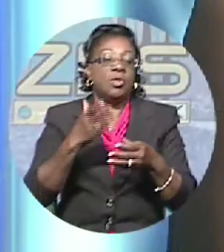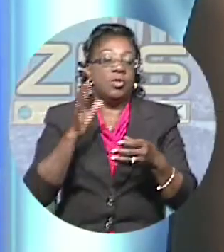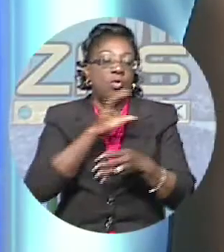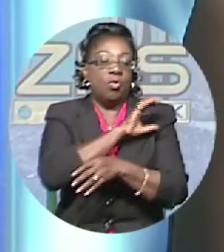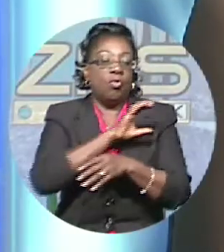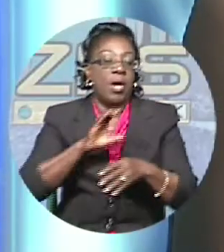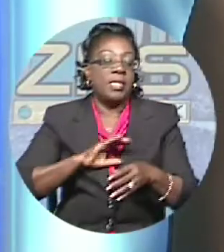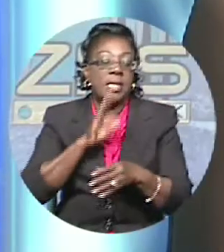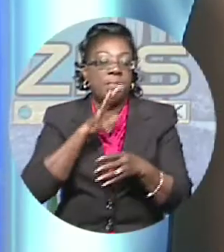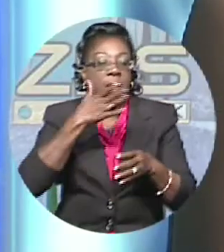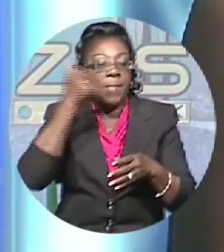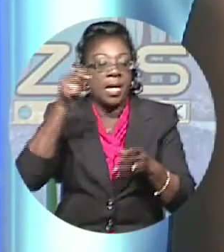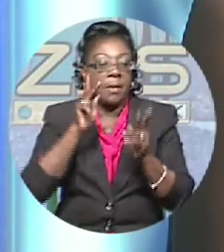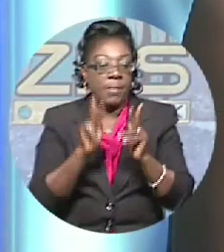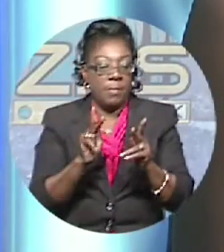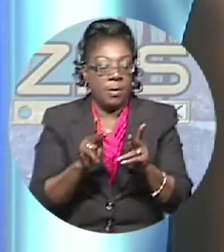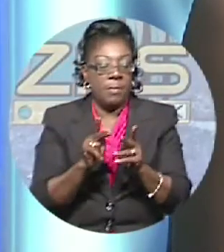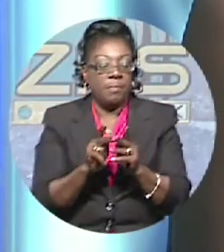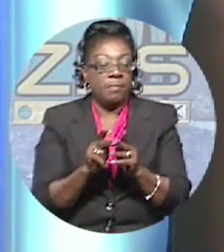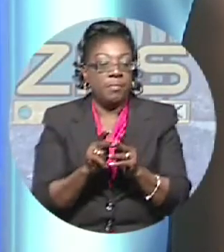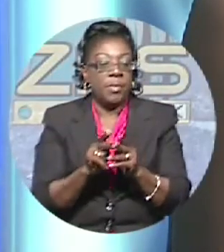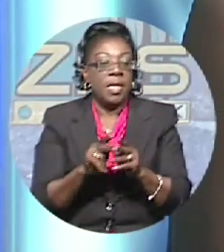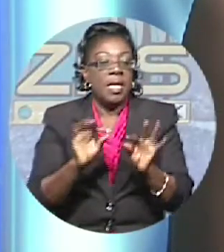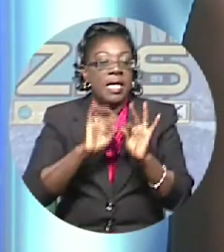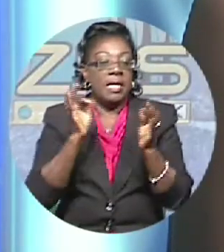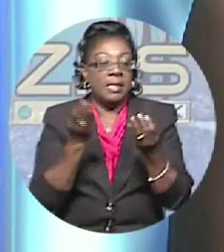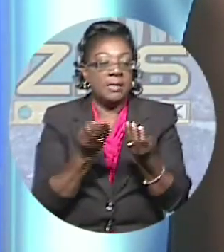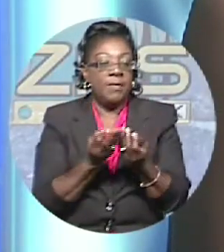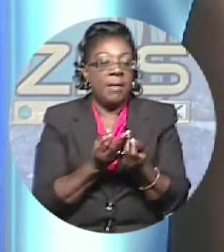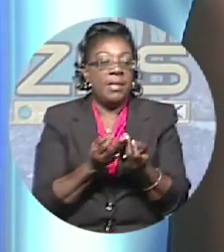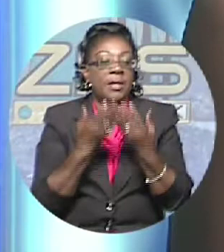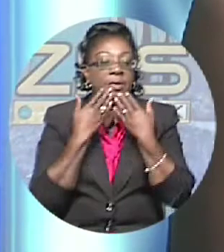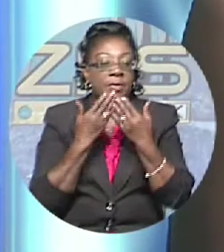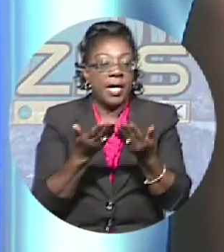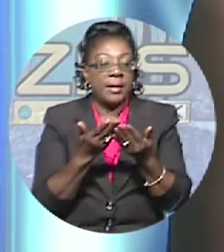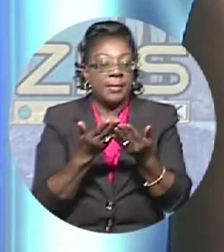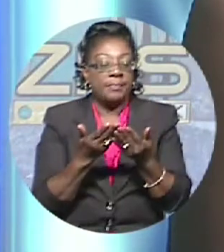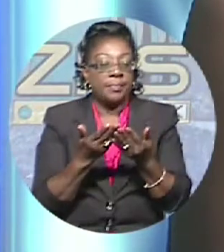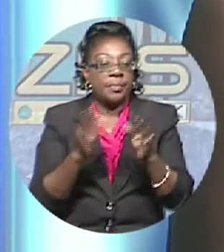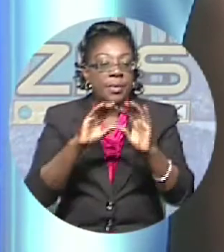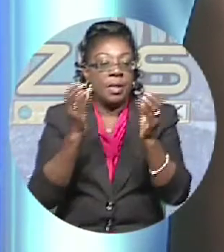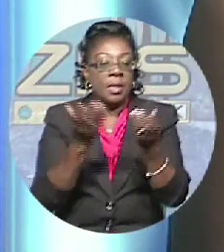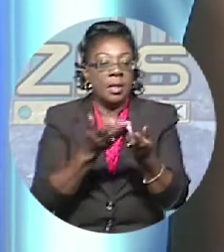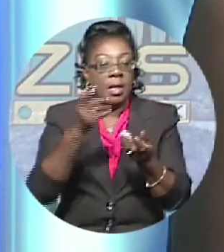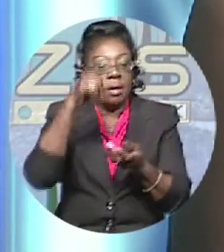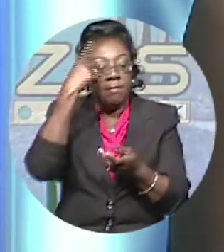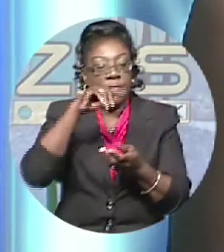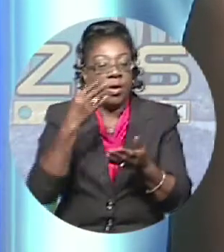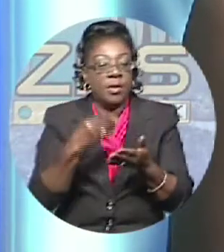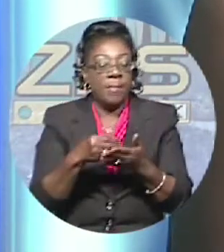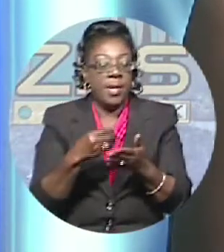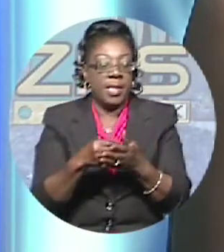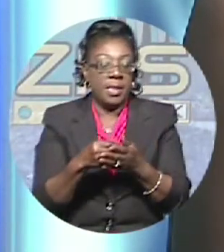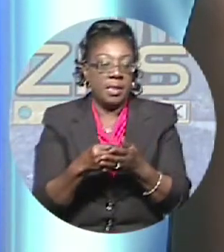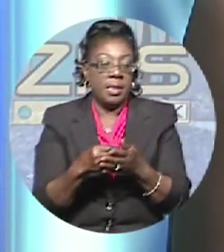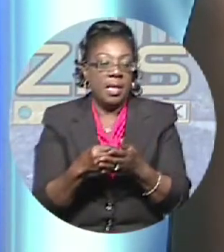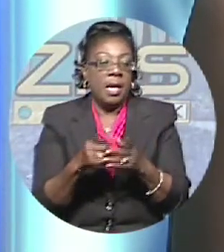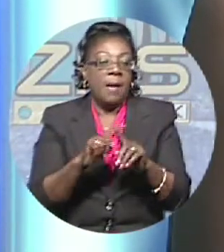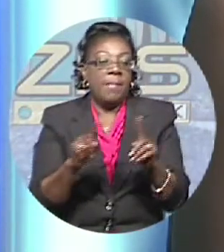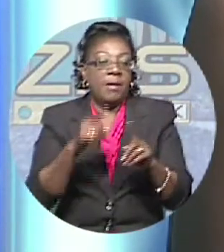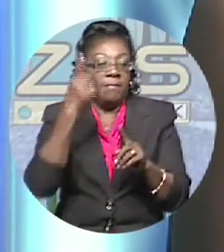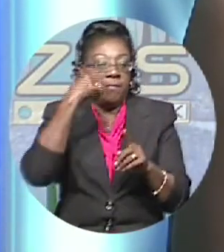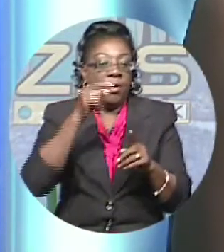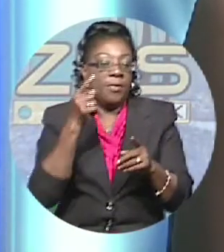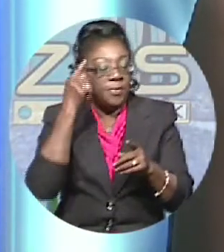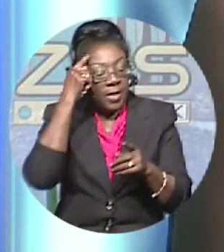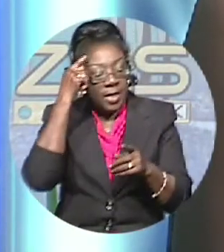Now, young Gregory Cash Jr. and his family thank the project division of the Pilot Club of Nassau not only for the much-needed gift, but for